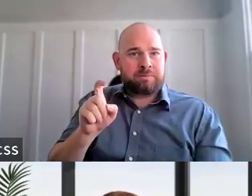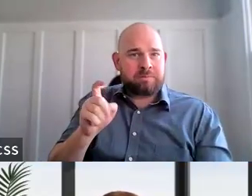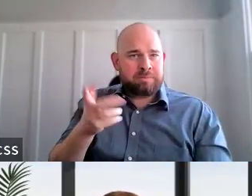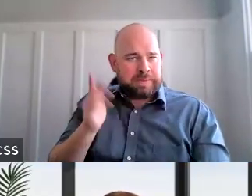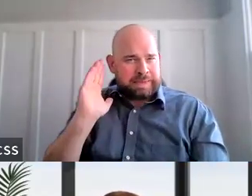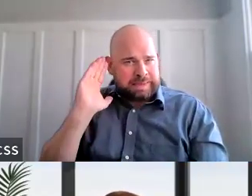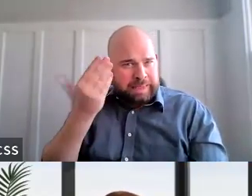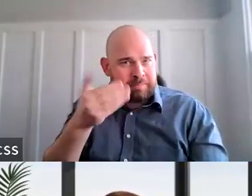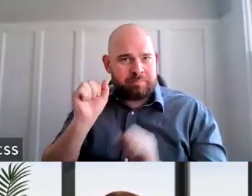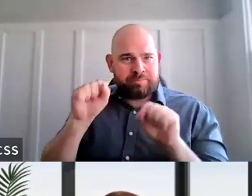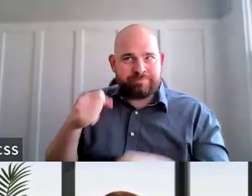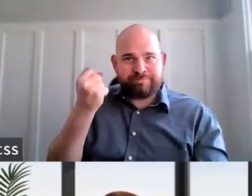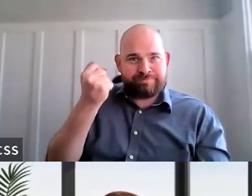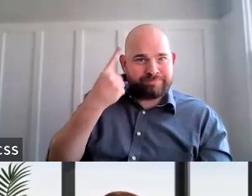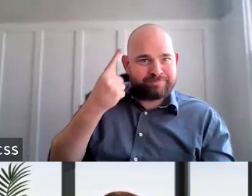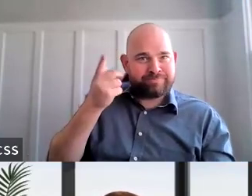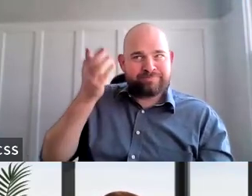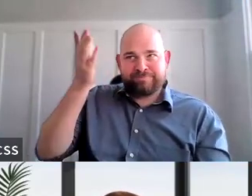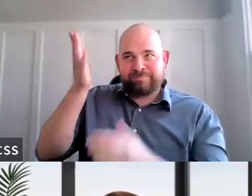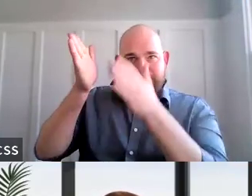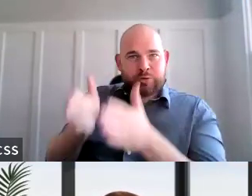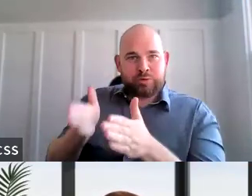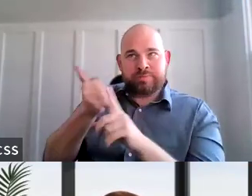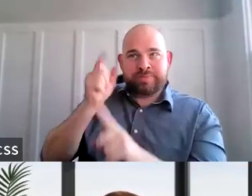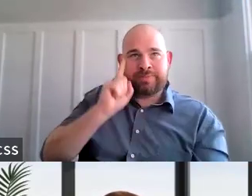out that their owner is deaf?